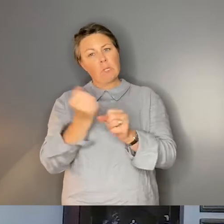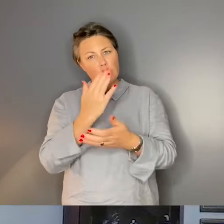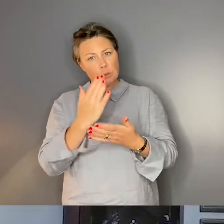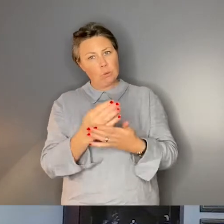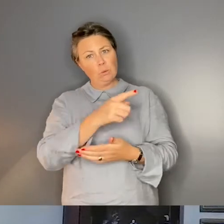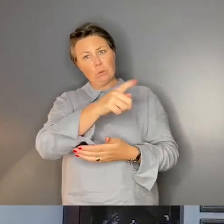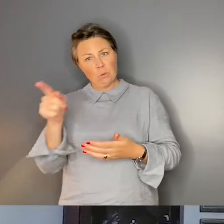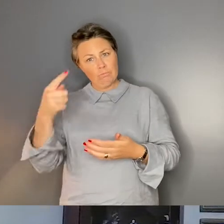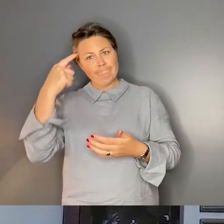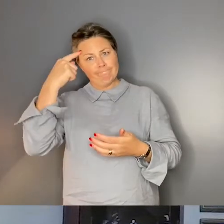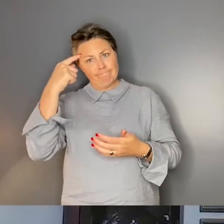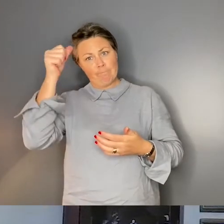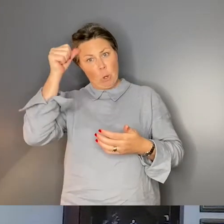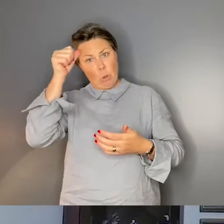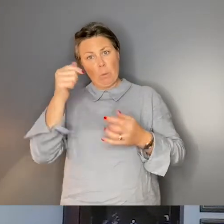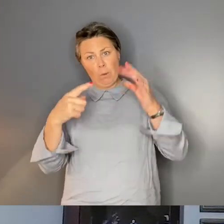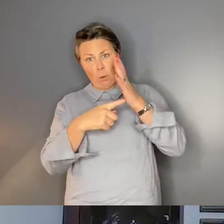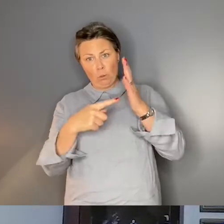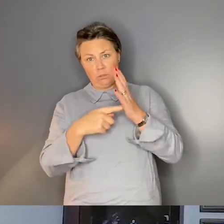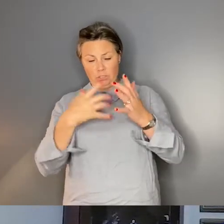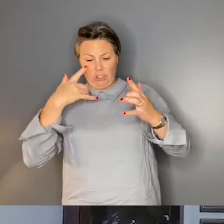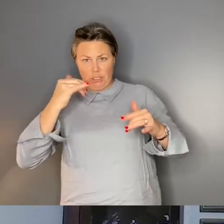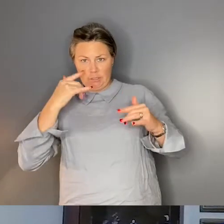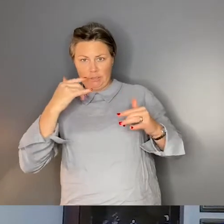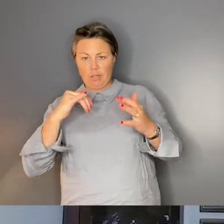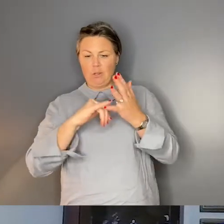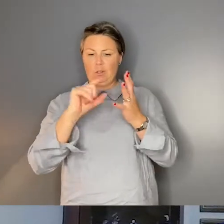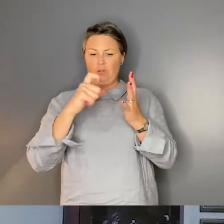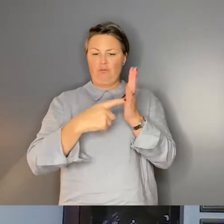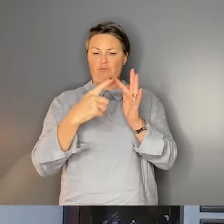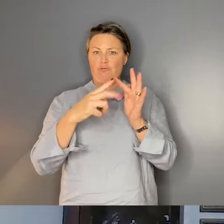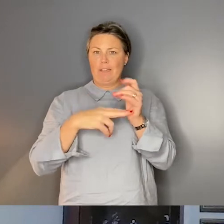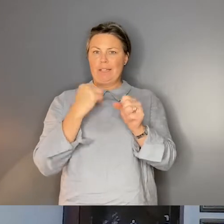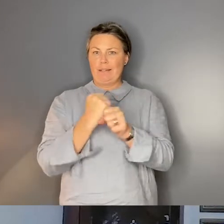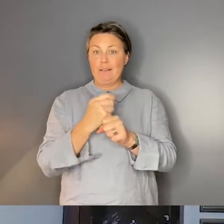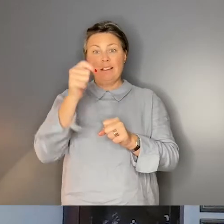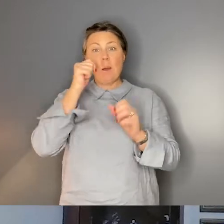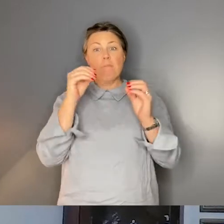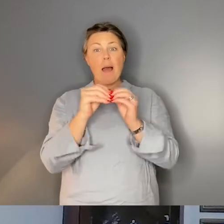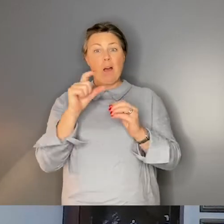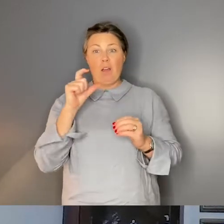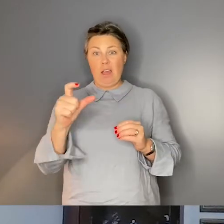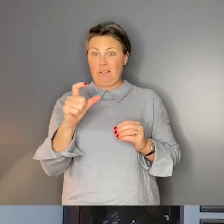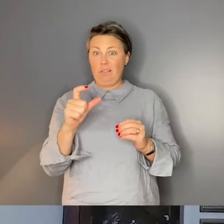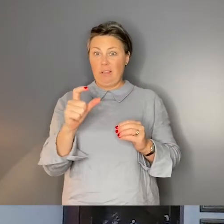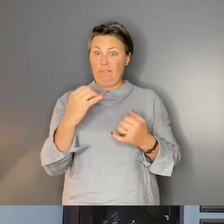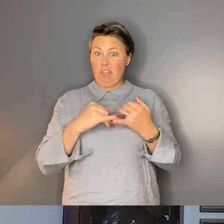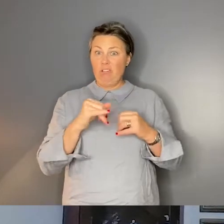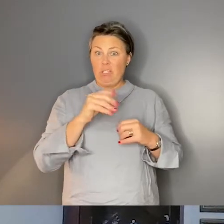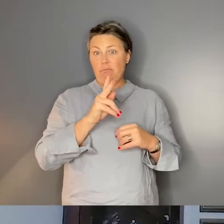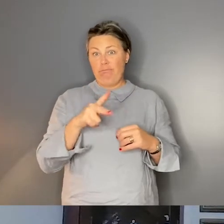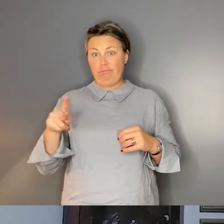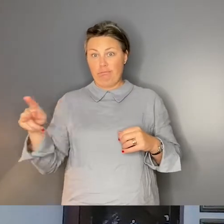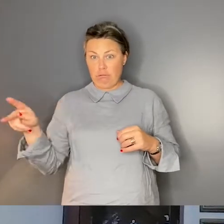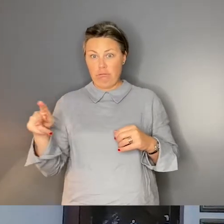screening for bowel cancer. Bowel cancer is common. It's actually the third most commonly diagnosed cancer